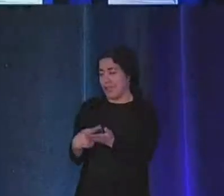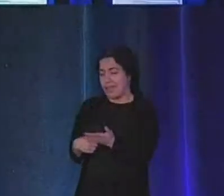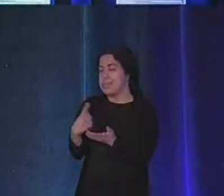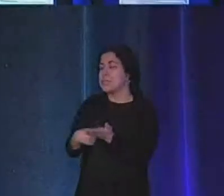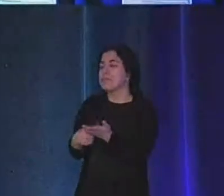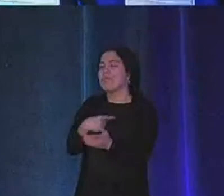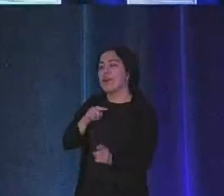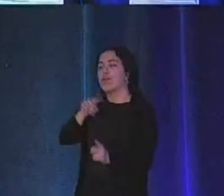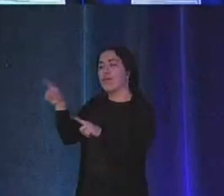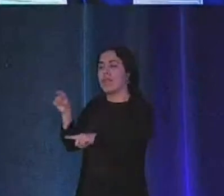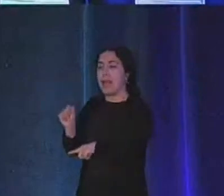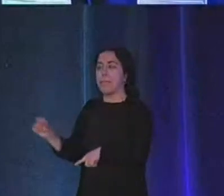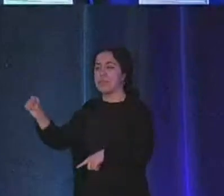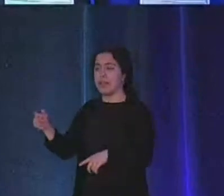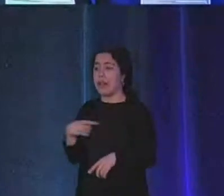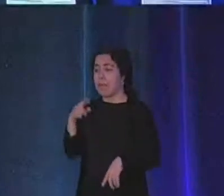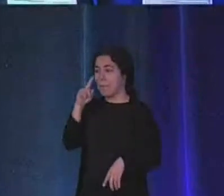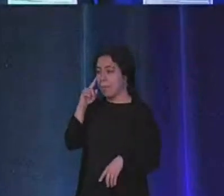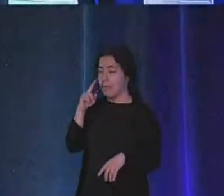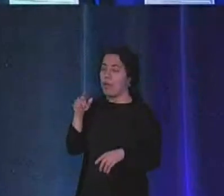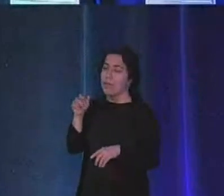sometimes because I'm bored,